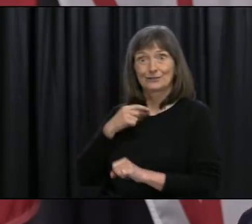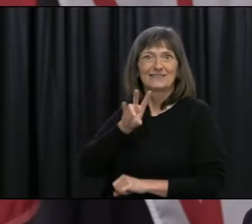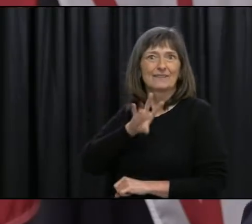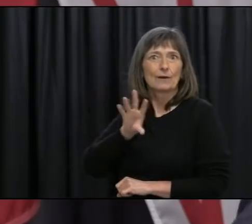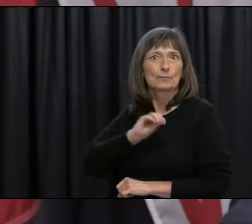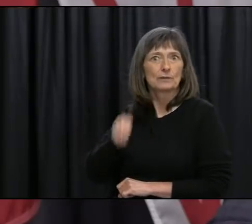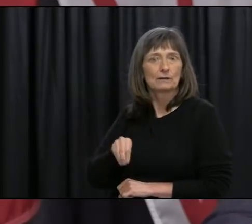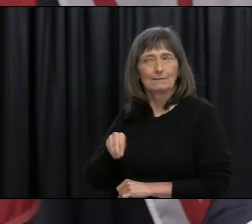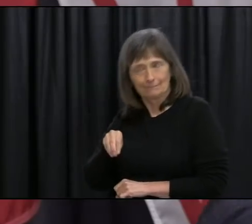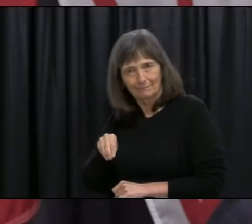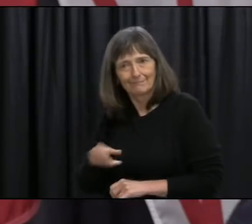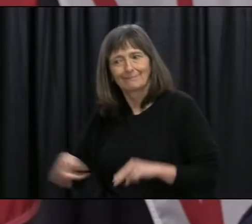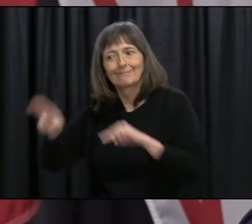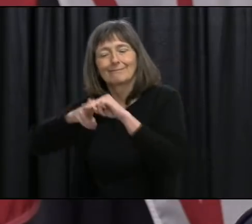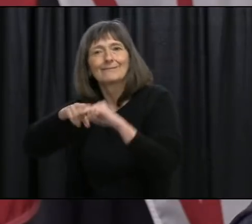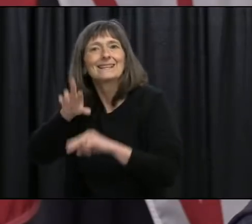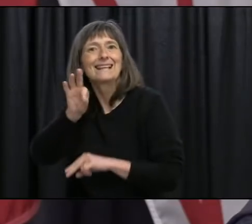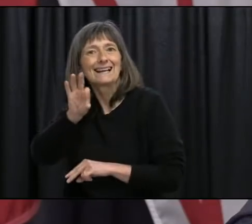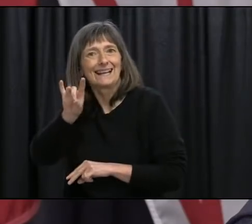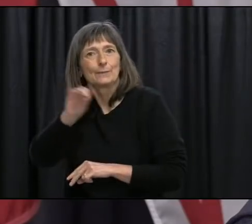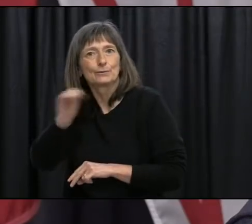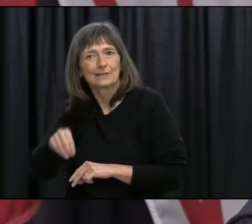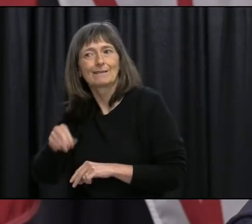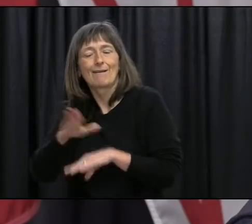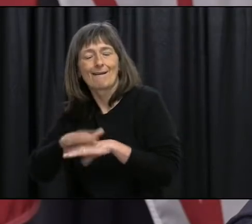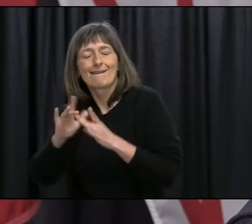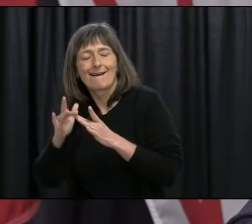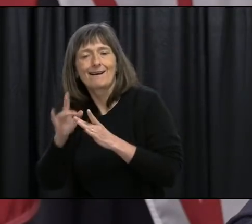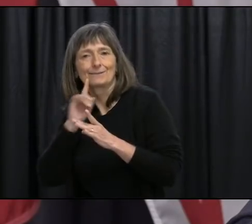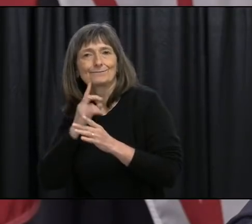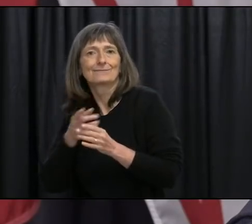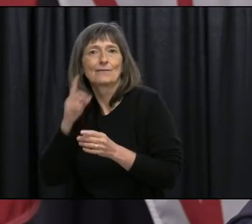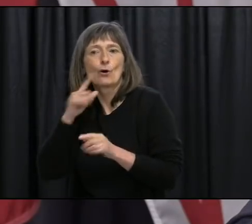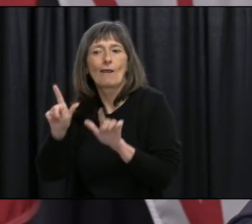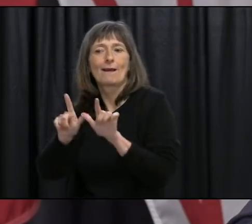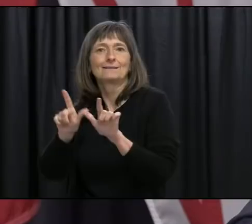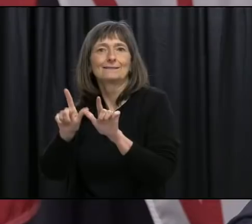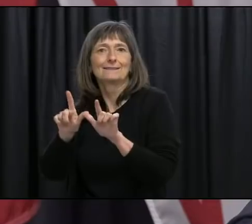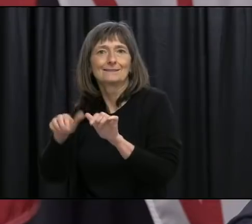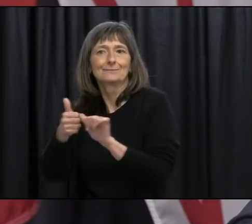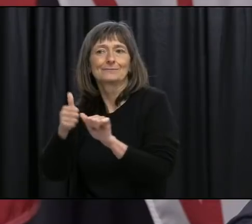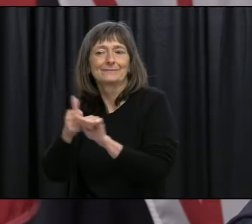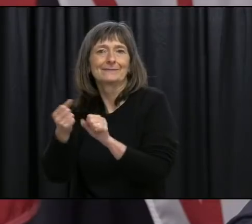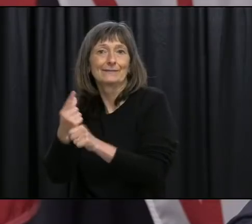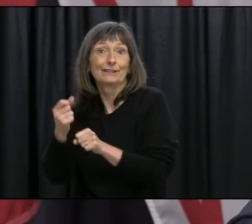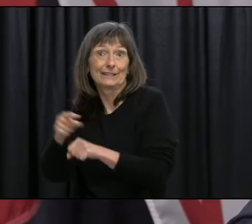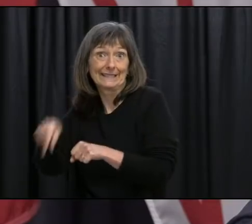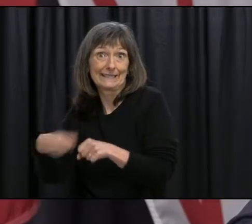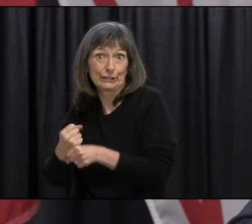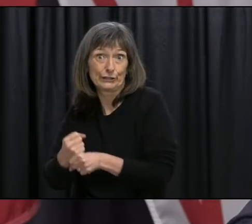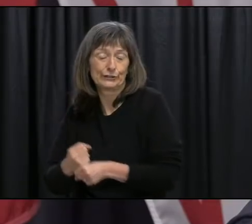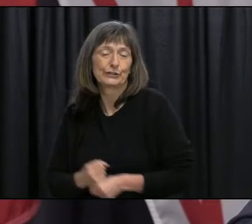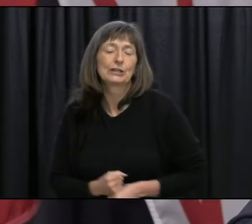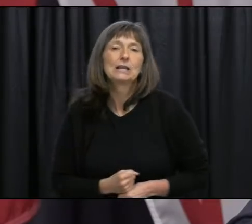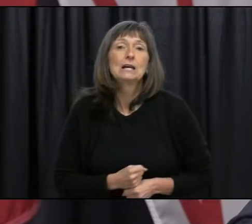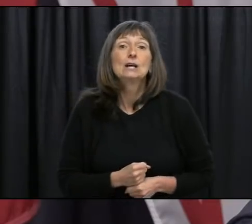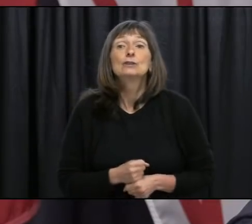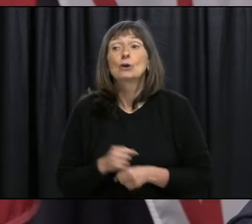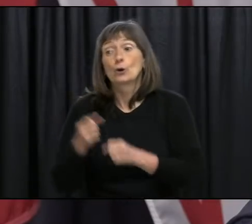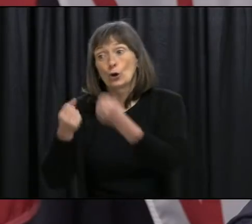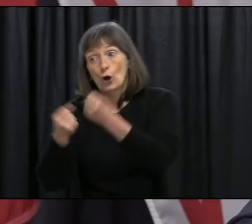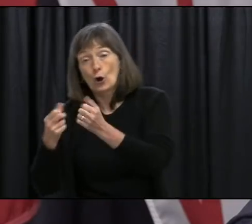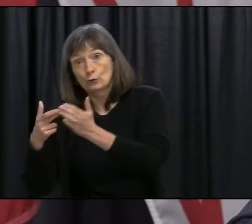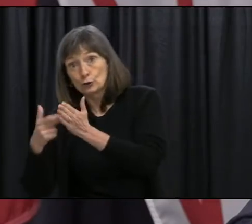75%. So that's a significant growth in using that online service. But it's not just the vehicle renewals. We're seeing people getting